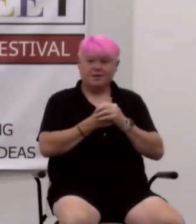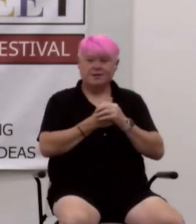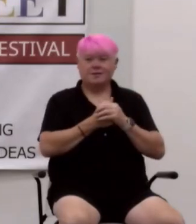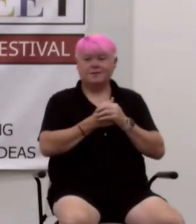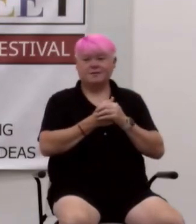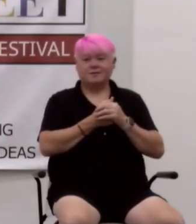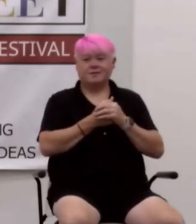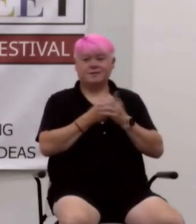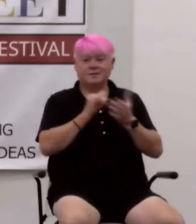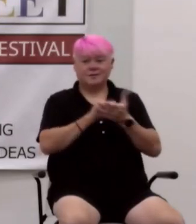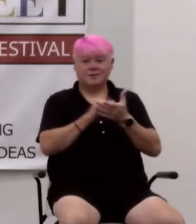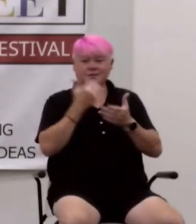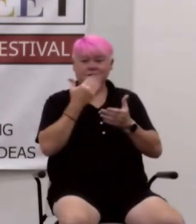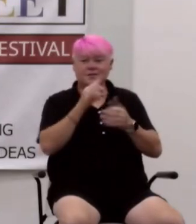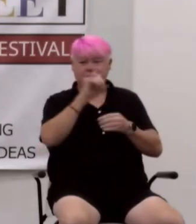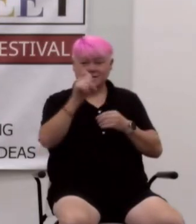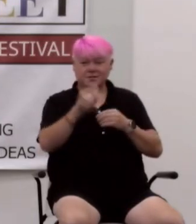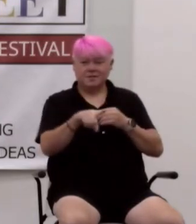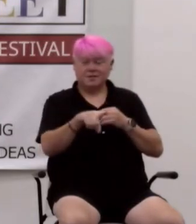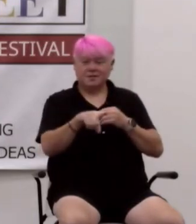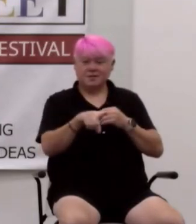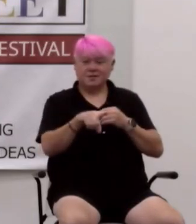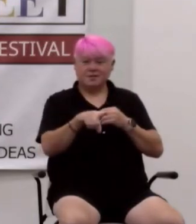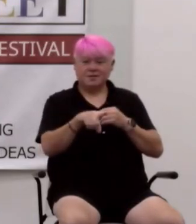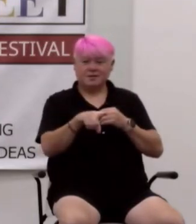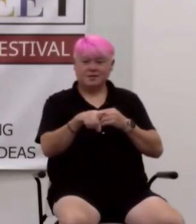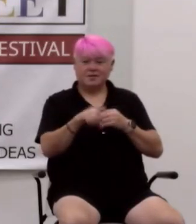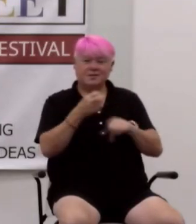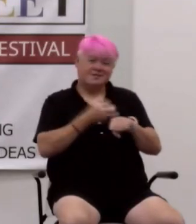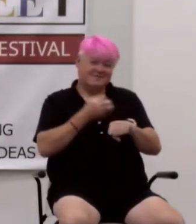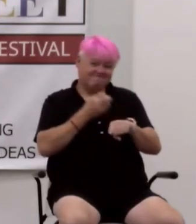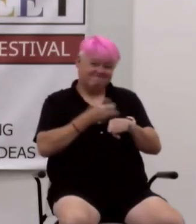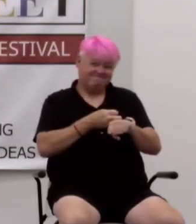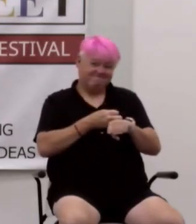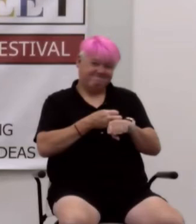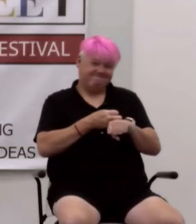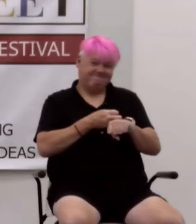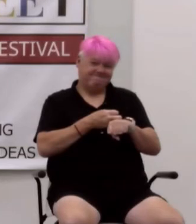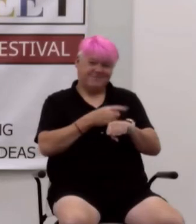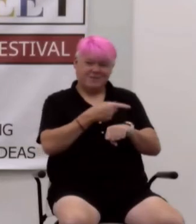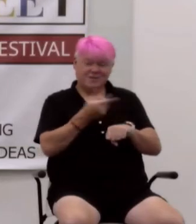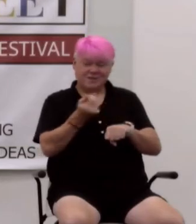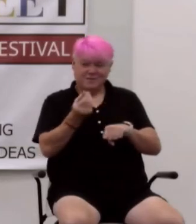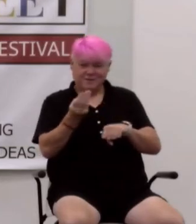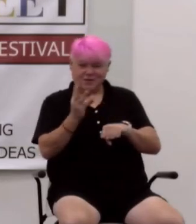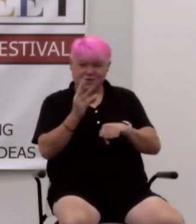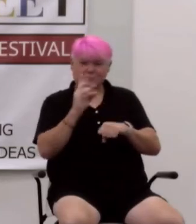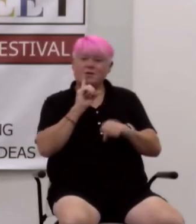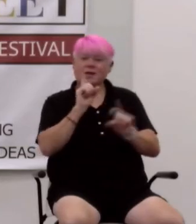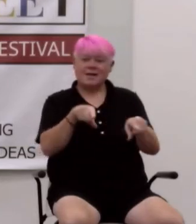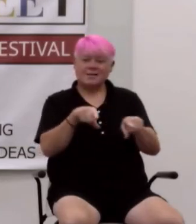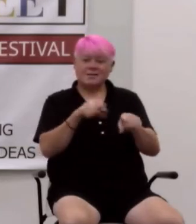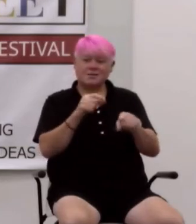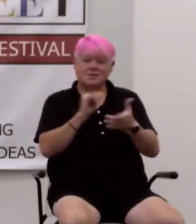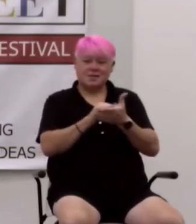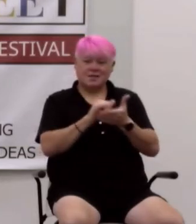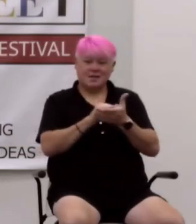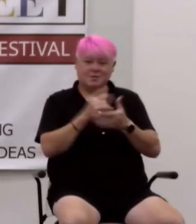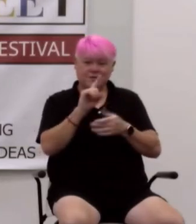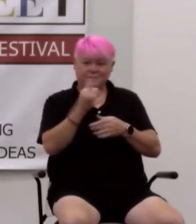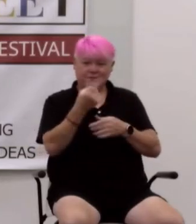That's a good question, and it's a difficult. There are several answers to that. One of the first things is